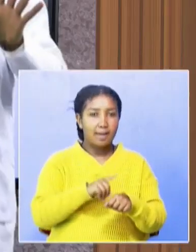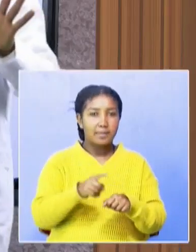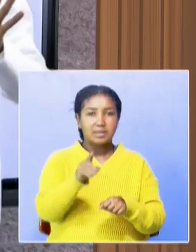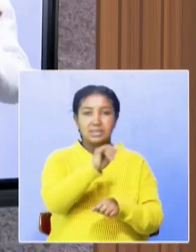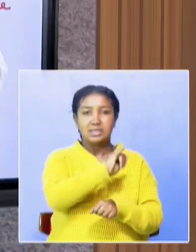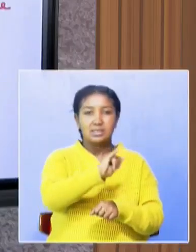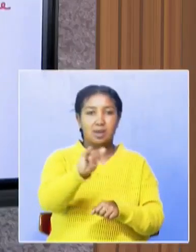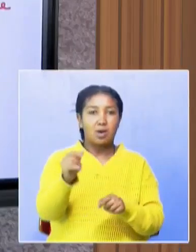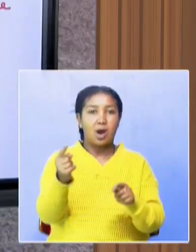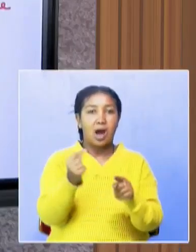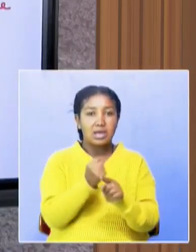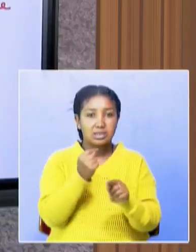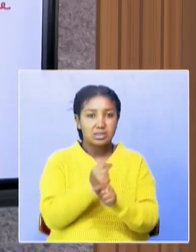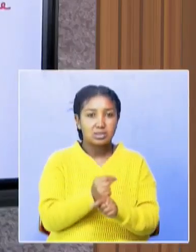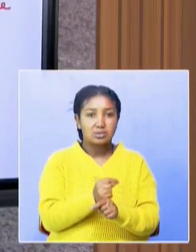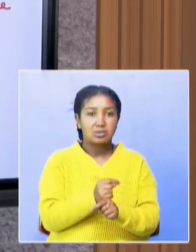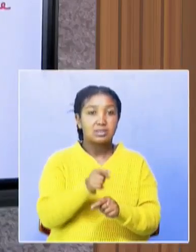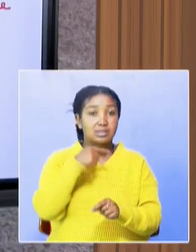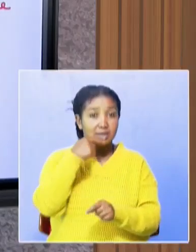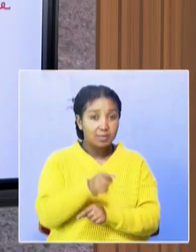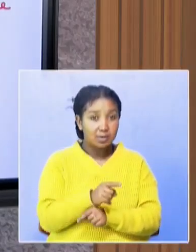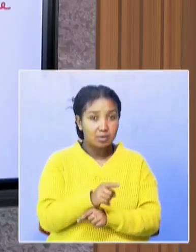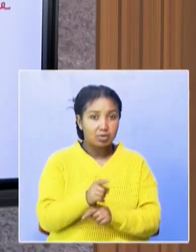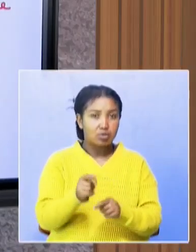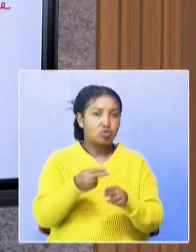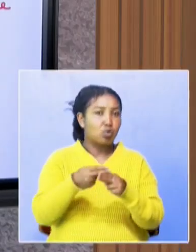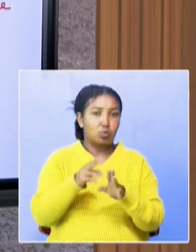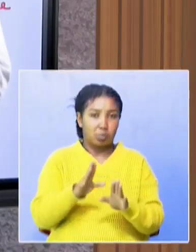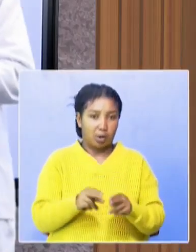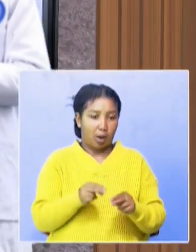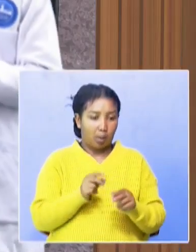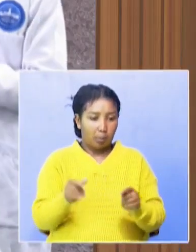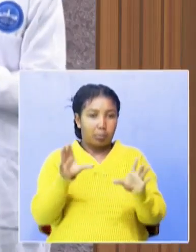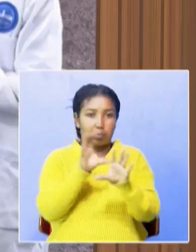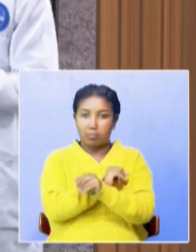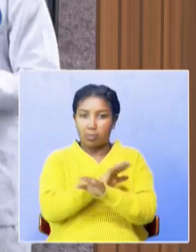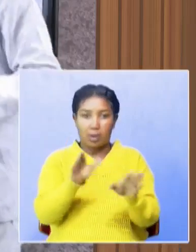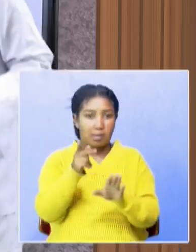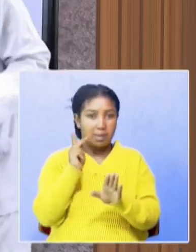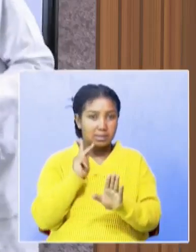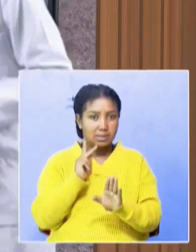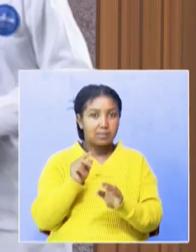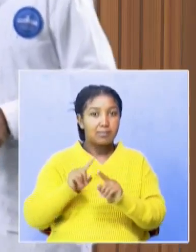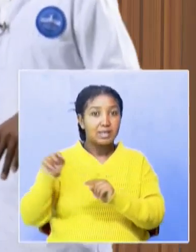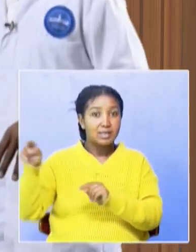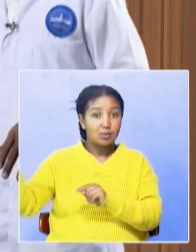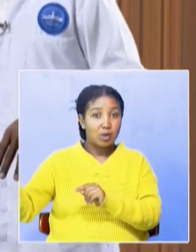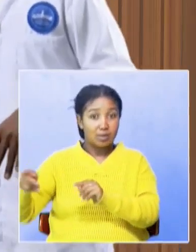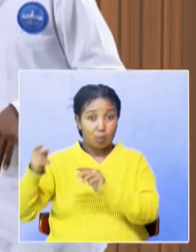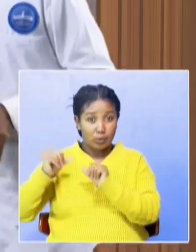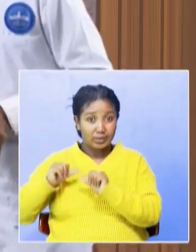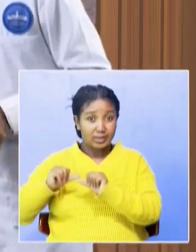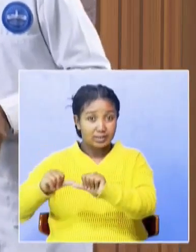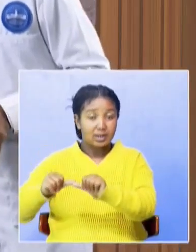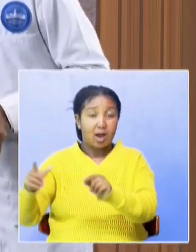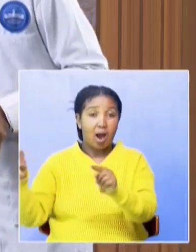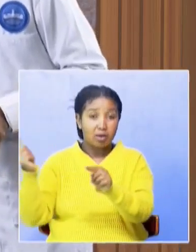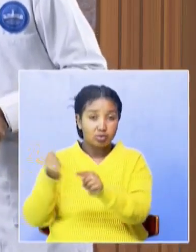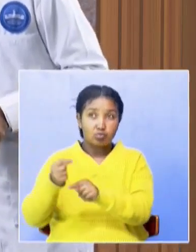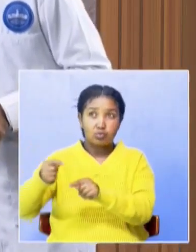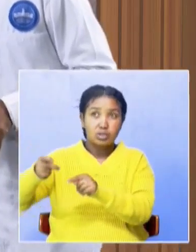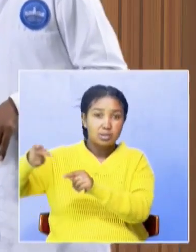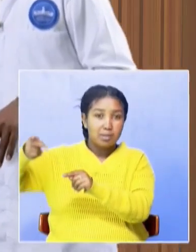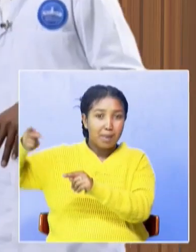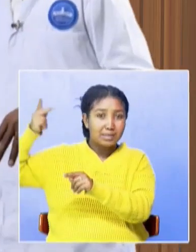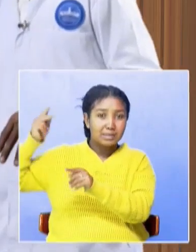such kinds of action can be said what? Short action. Okay? But this one is the action